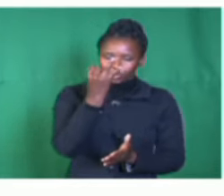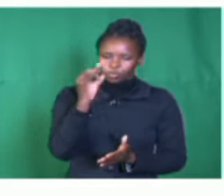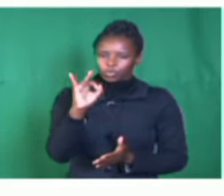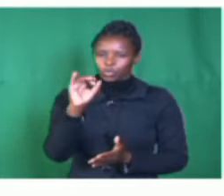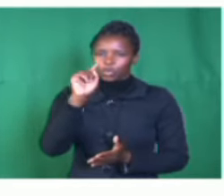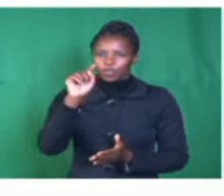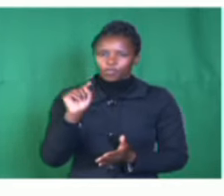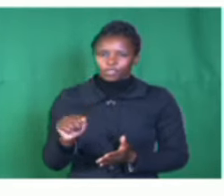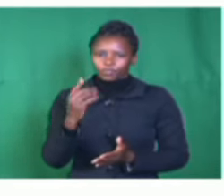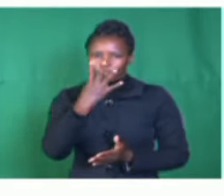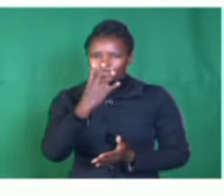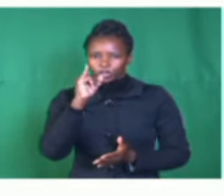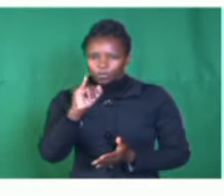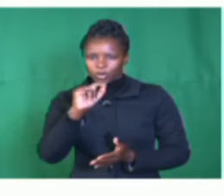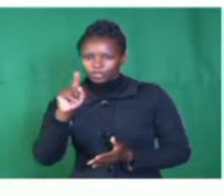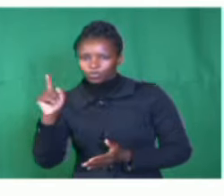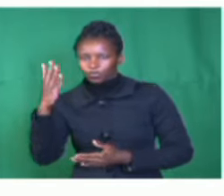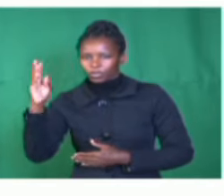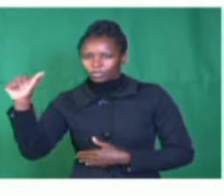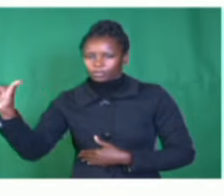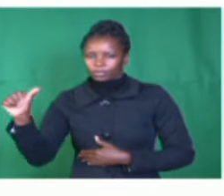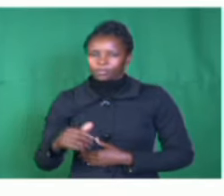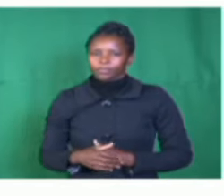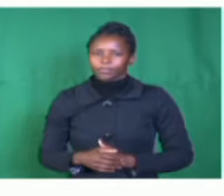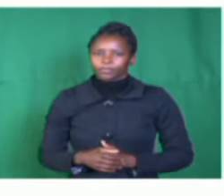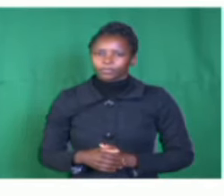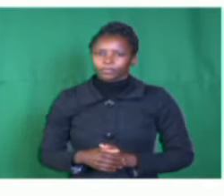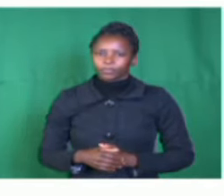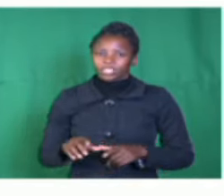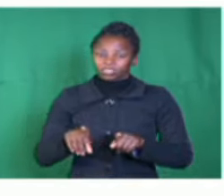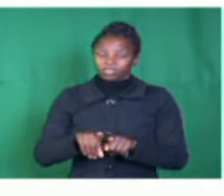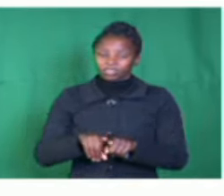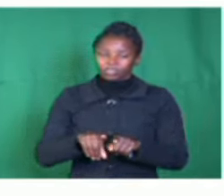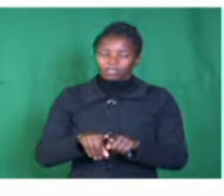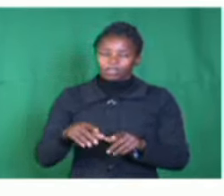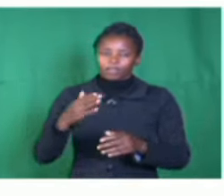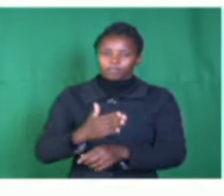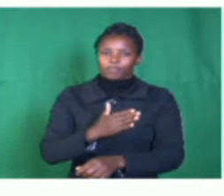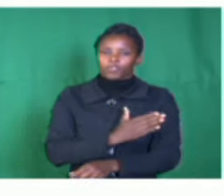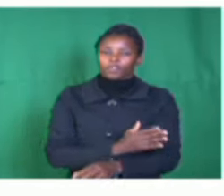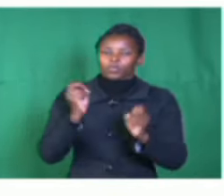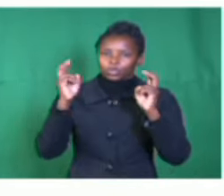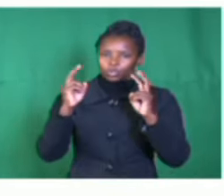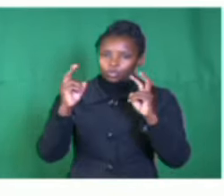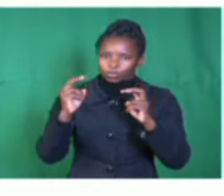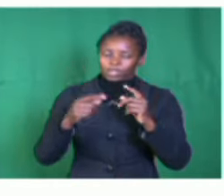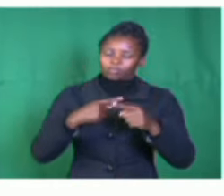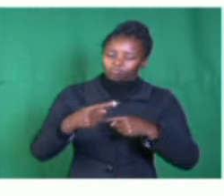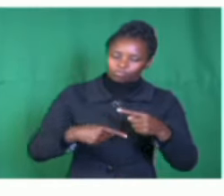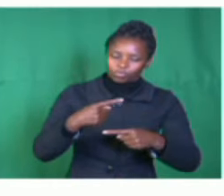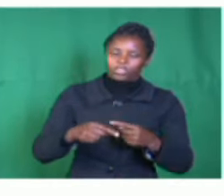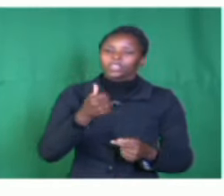verse 41 to 46. Like in the previous subtopic,